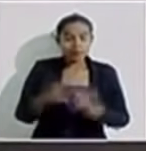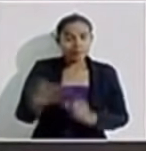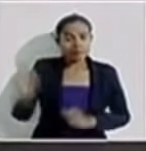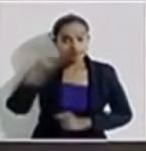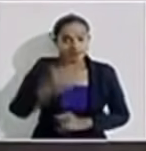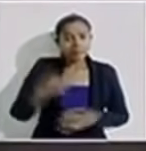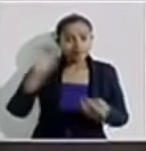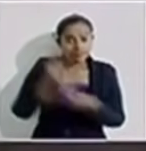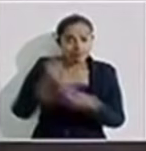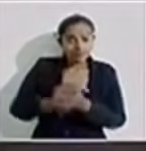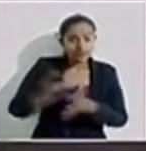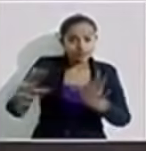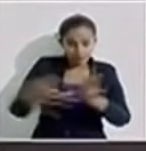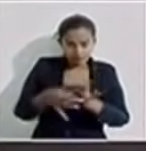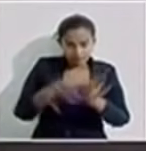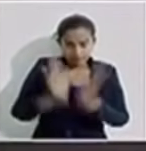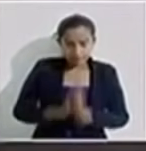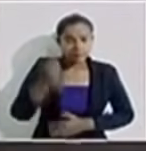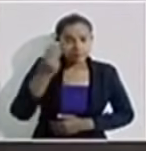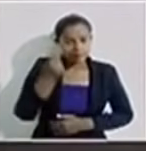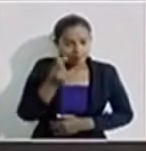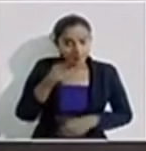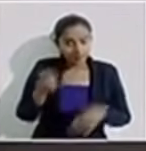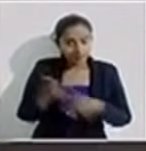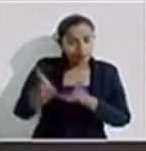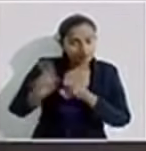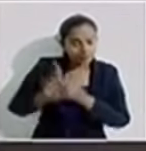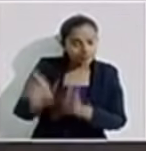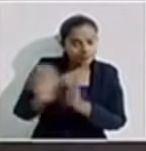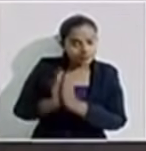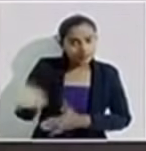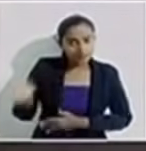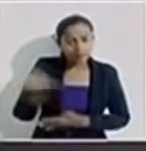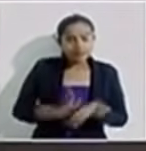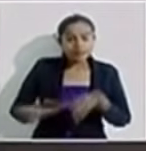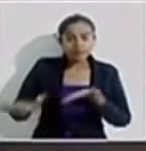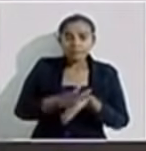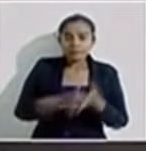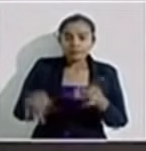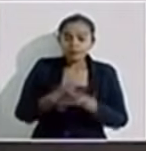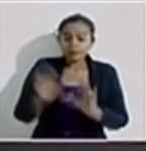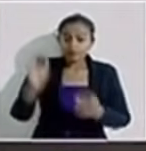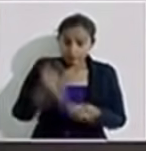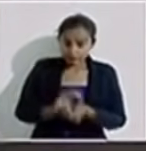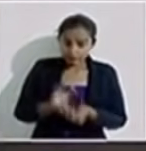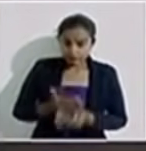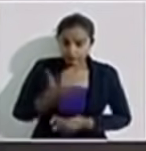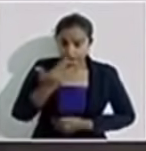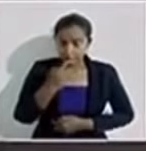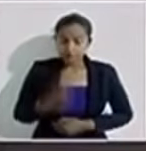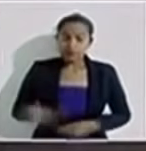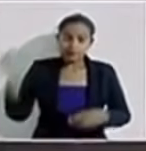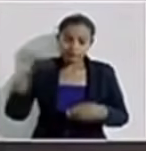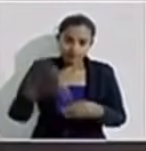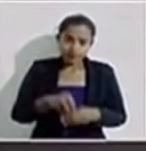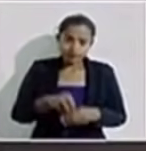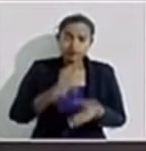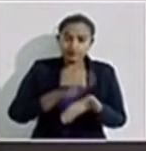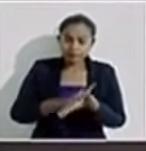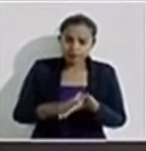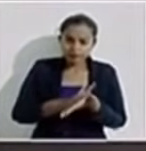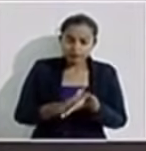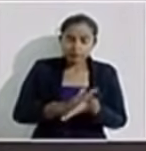Australia that will allow for greater sharing of defense capabilities, including helping equip Australia with